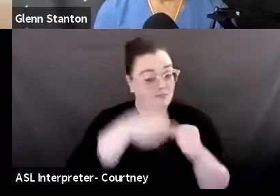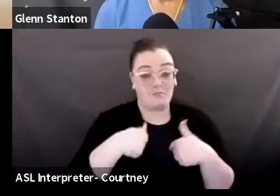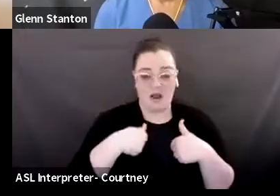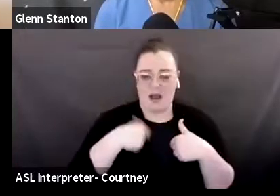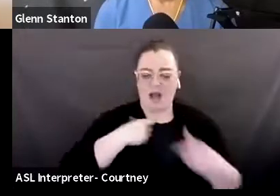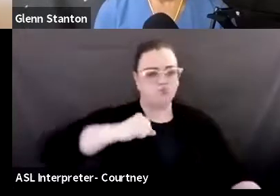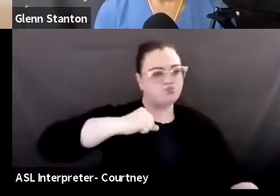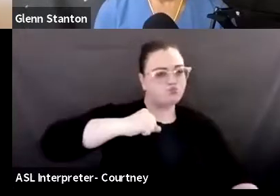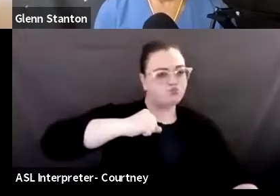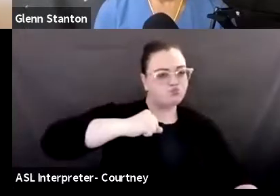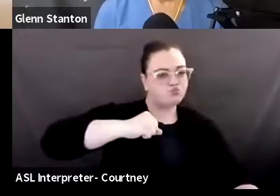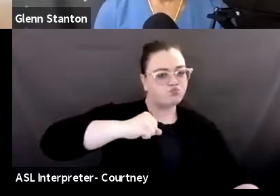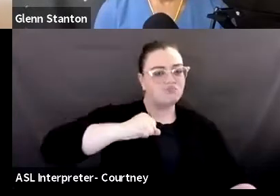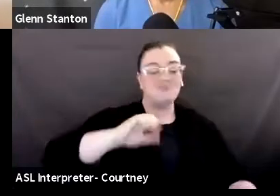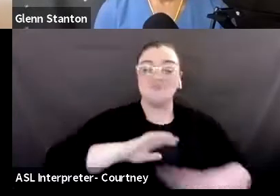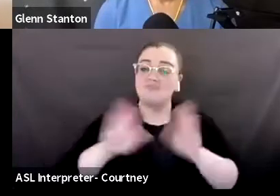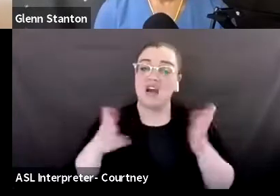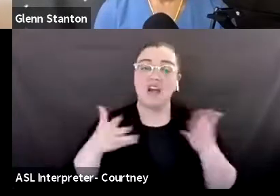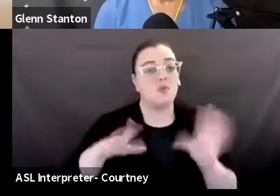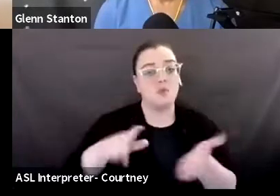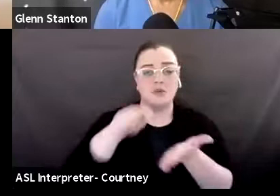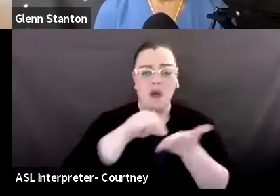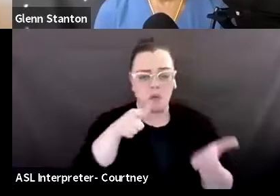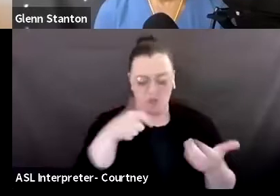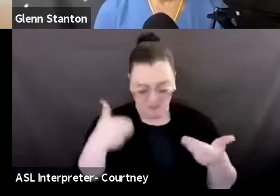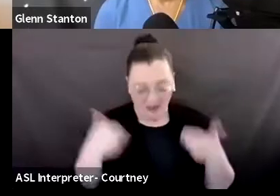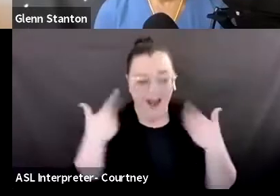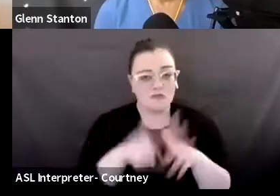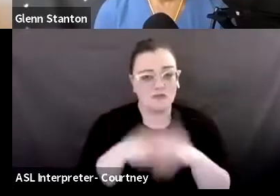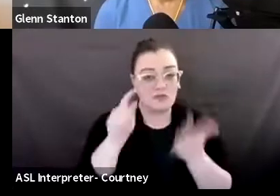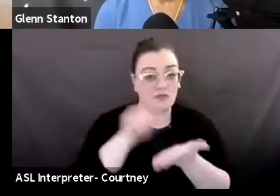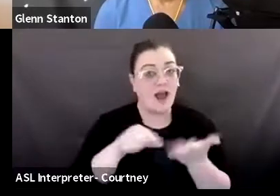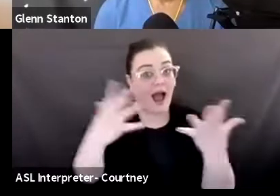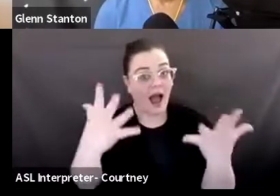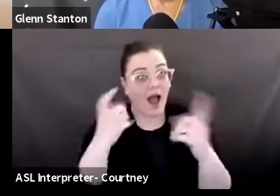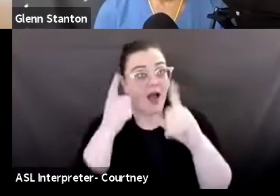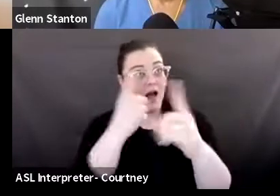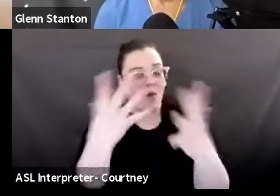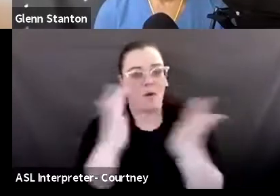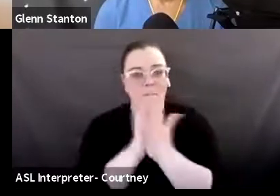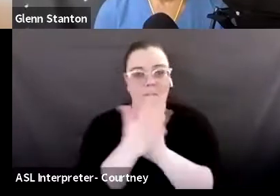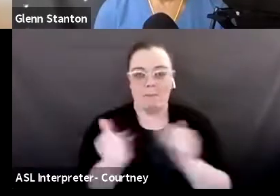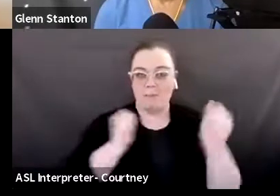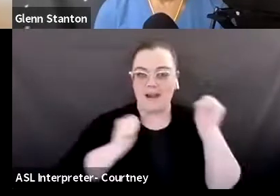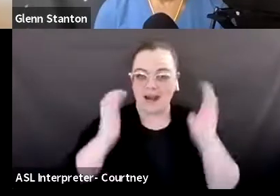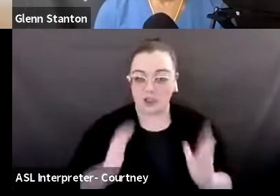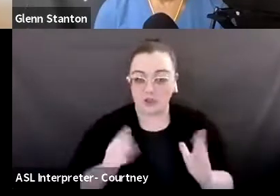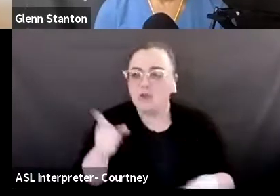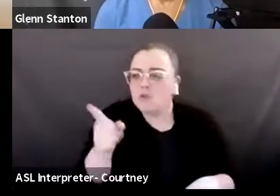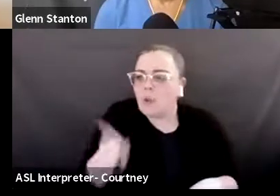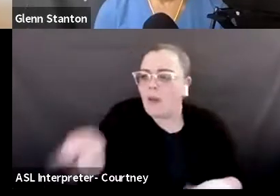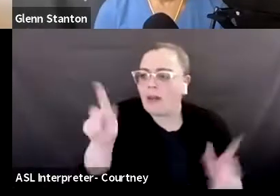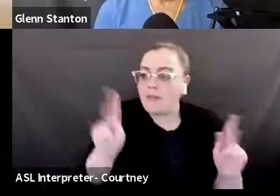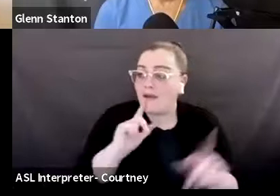like, I don't want to write. I feel like, who am I to write something? Like, my dream is to be an actor, and let the people who like live,